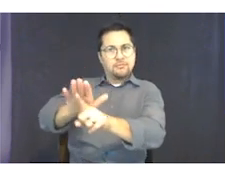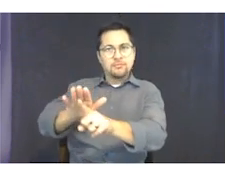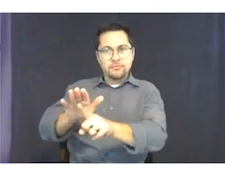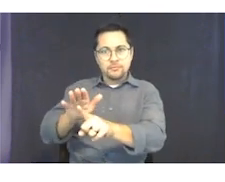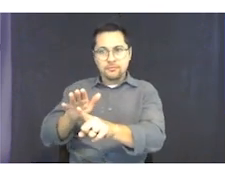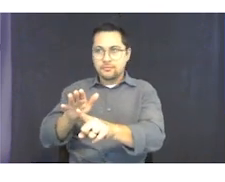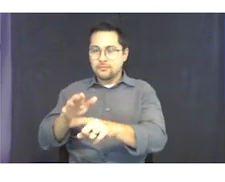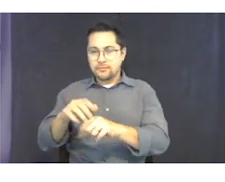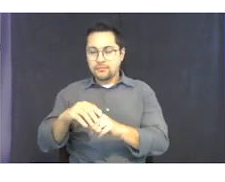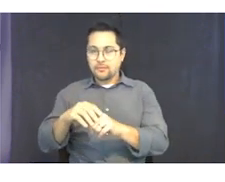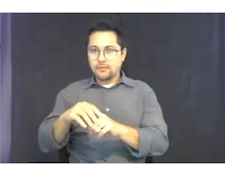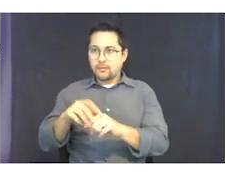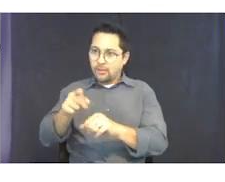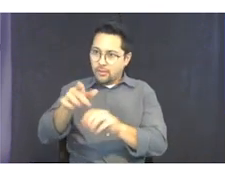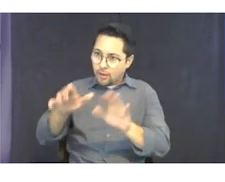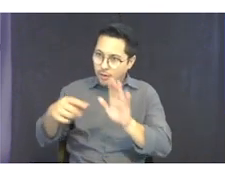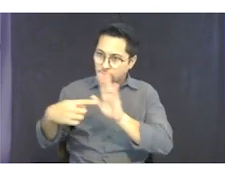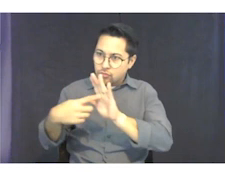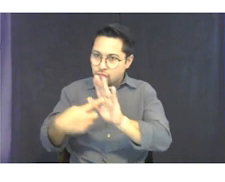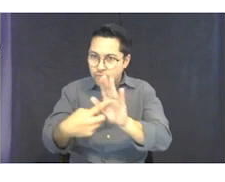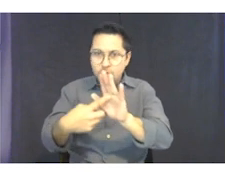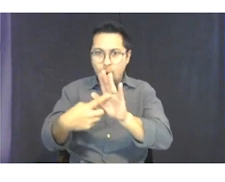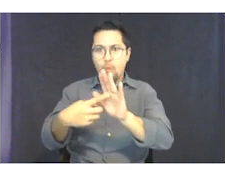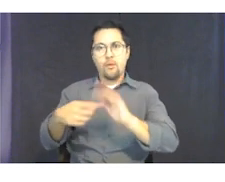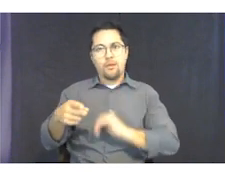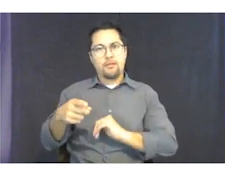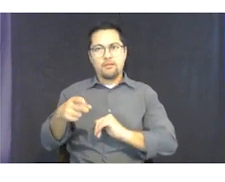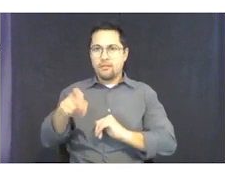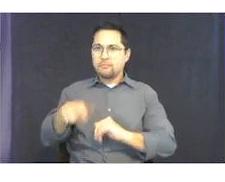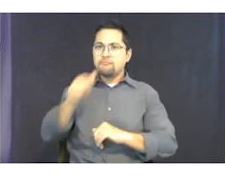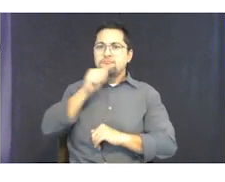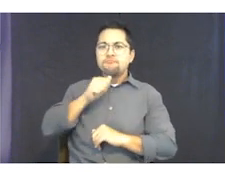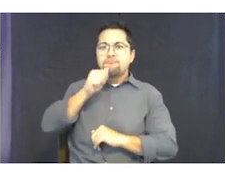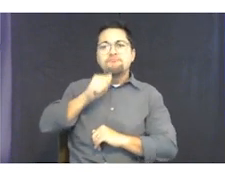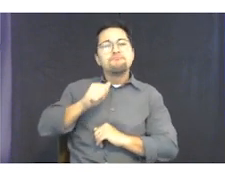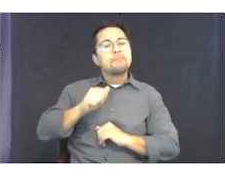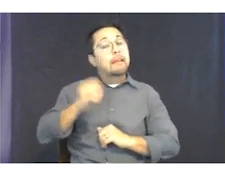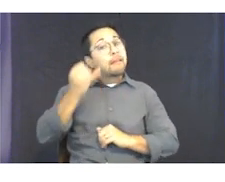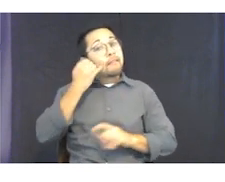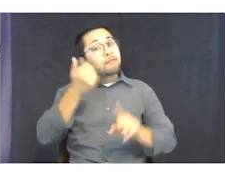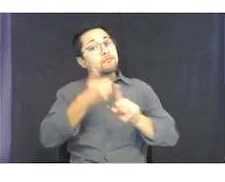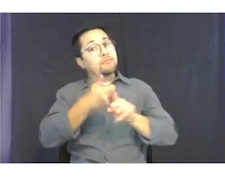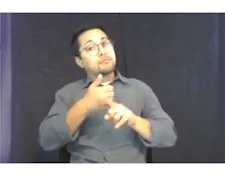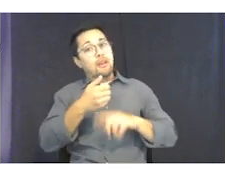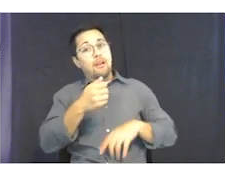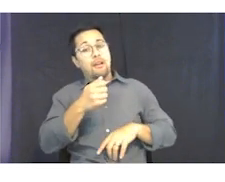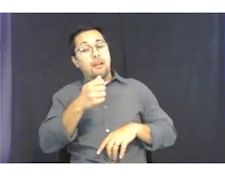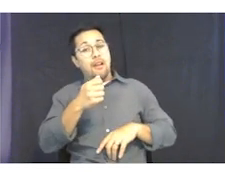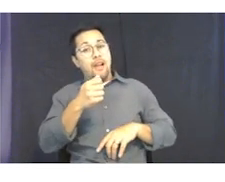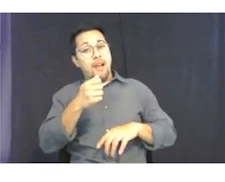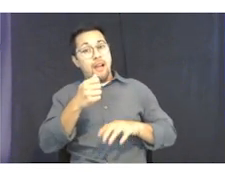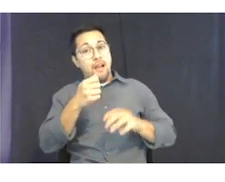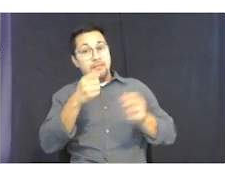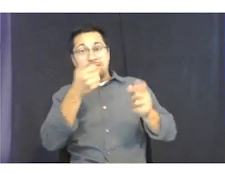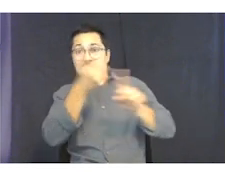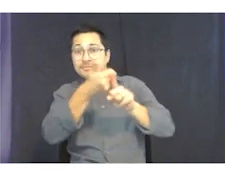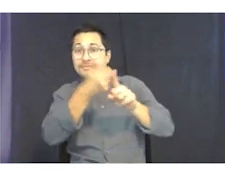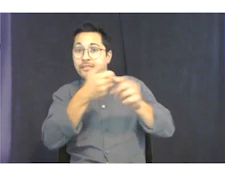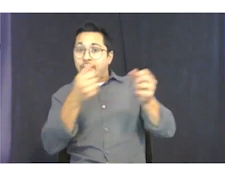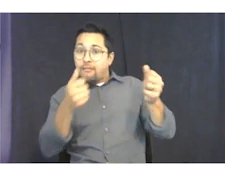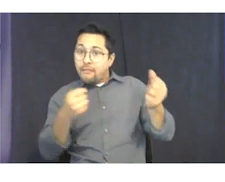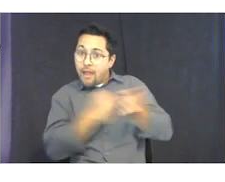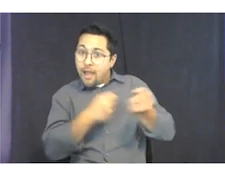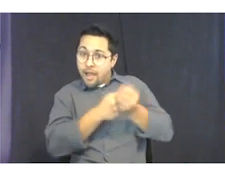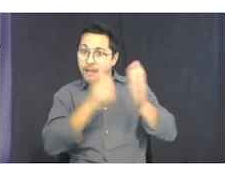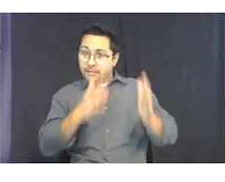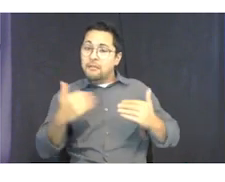you are the caretaker of shows you. If you are a self-advocate, there's also connections